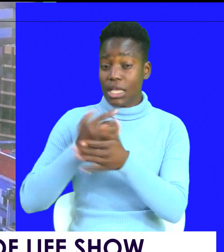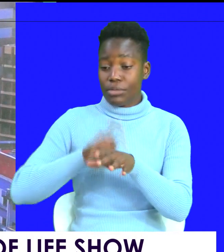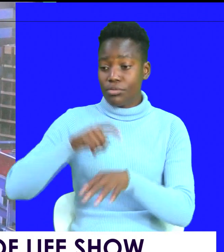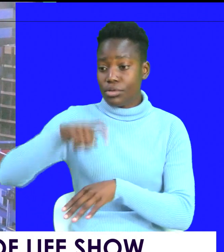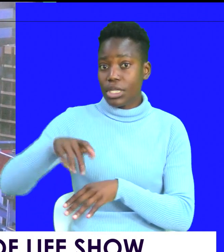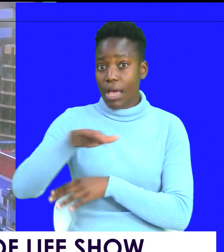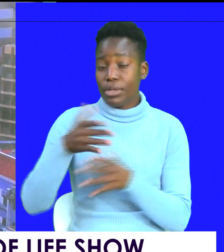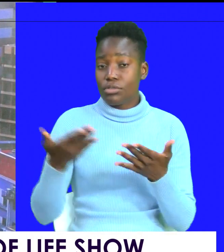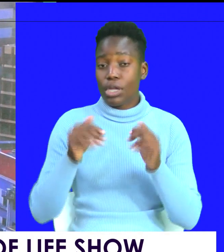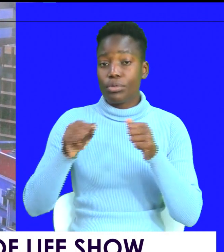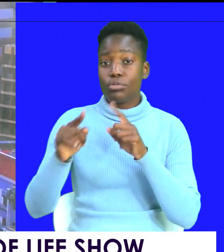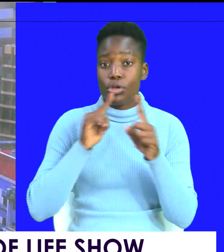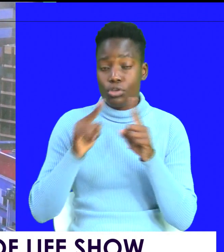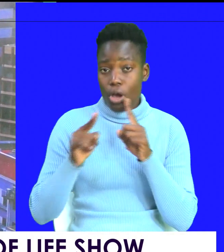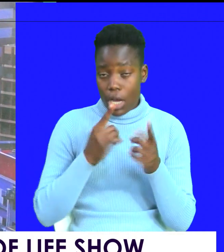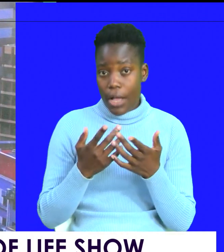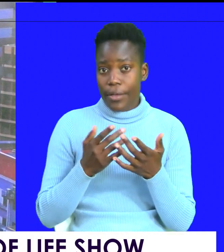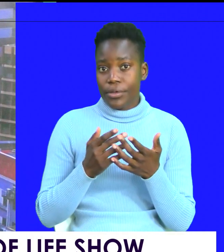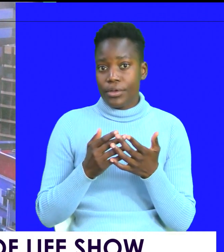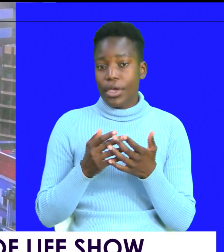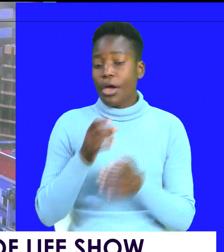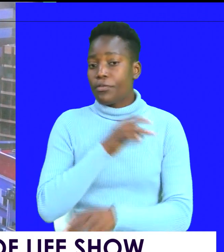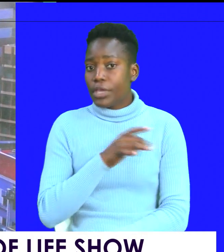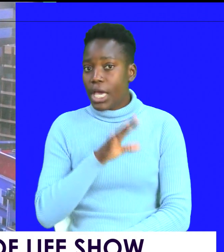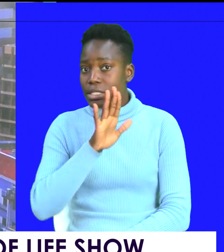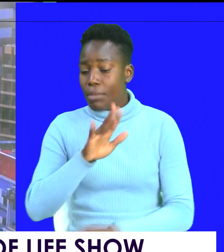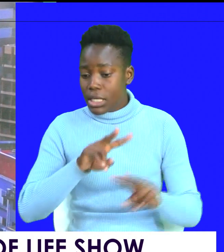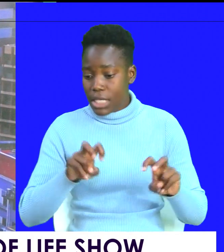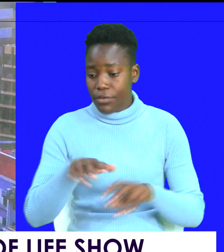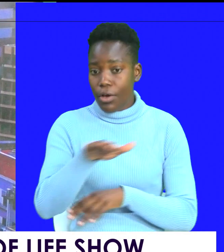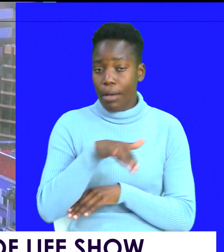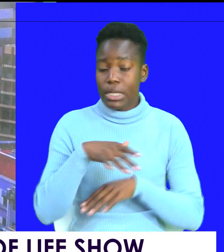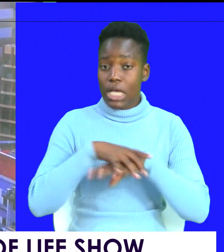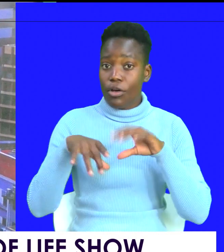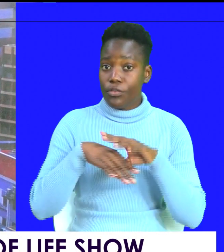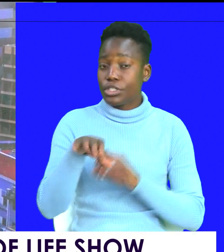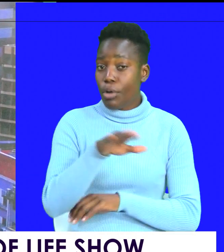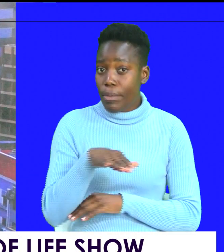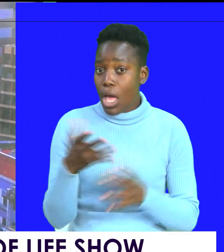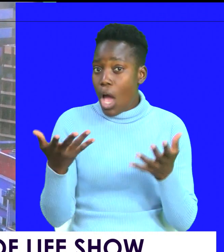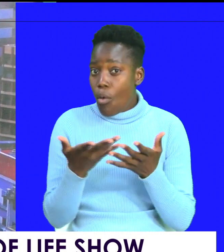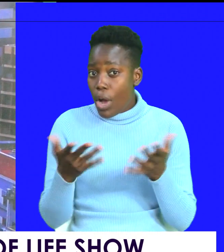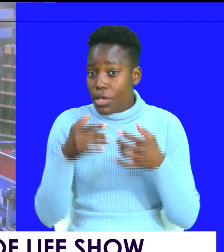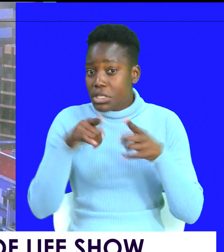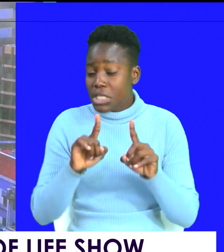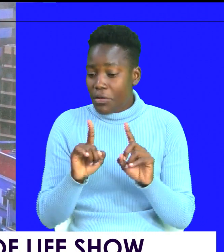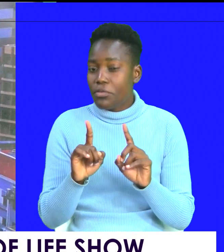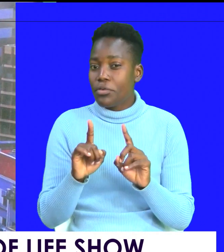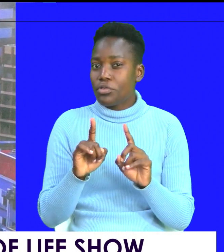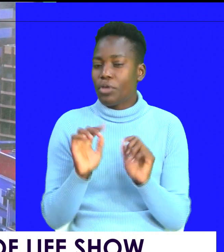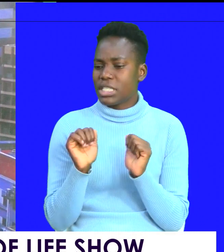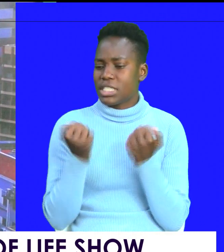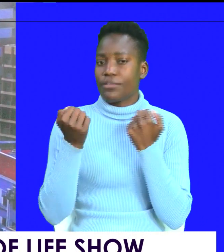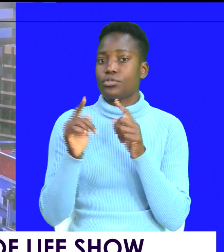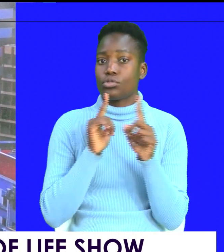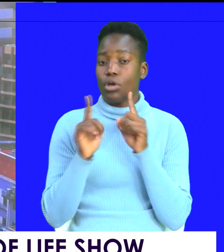to talk, to speak out. Your fears, look for a place, a comfortable place where you are not insecure to talk.